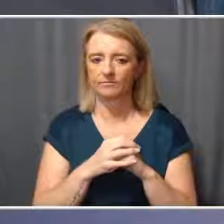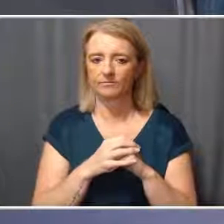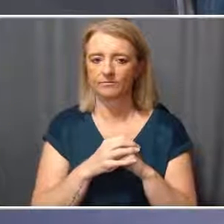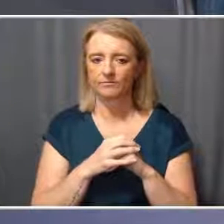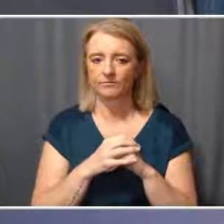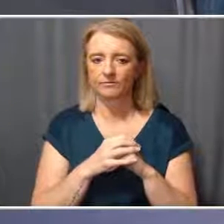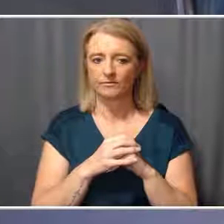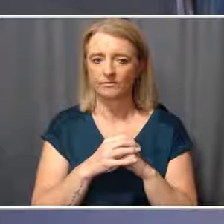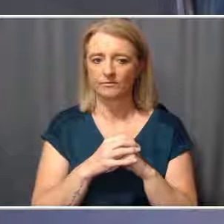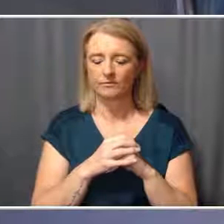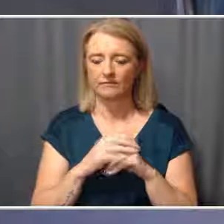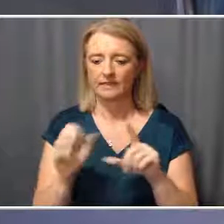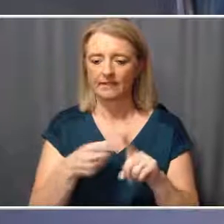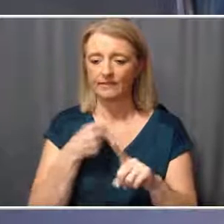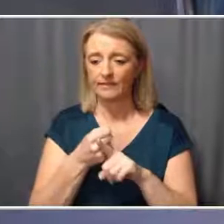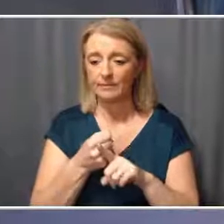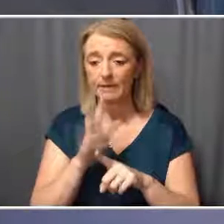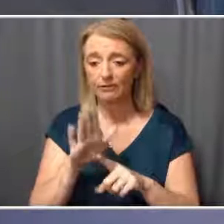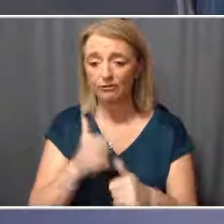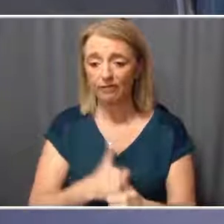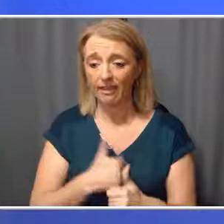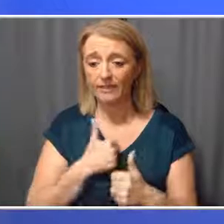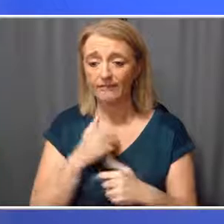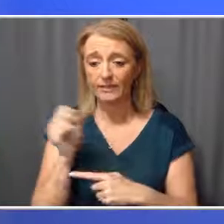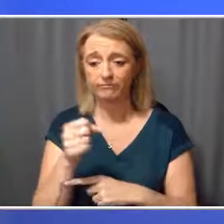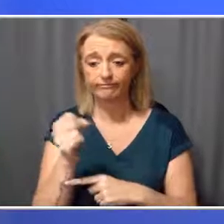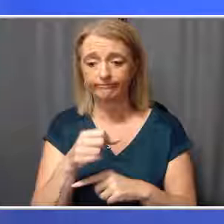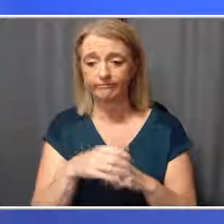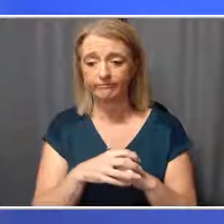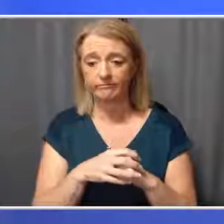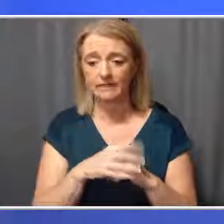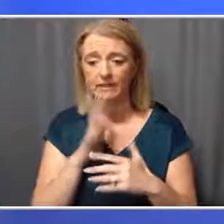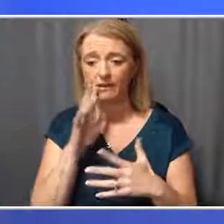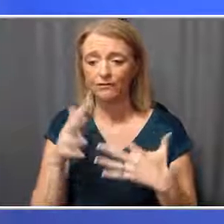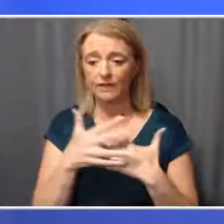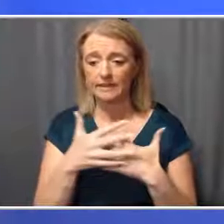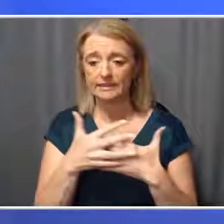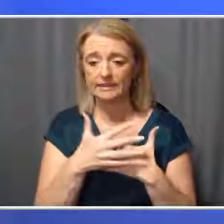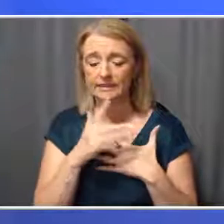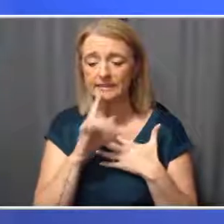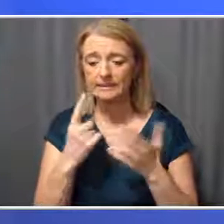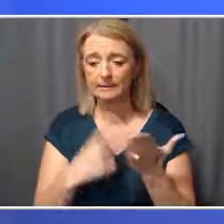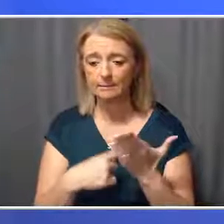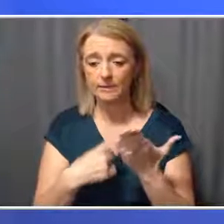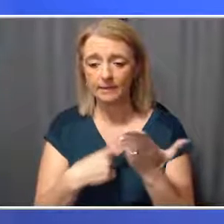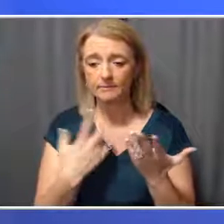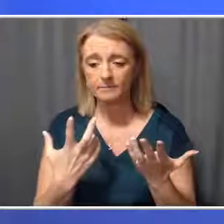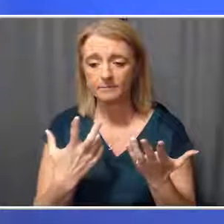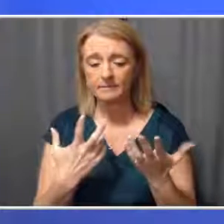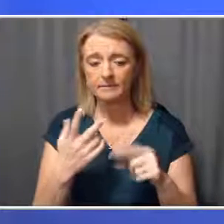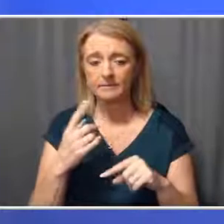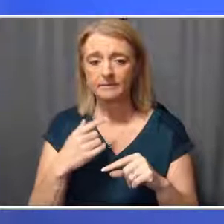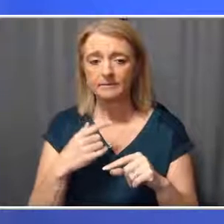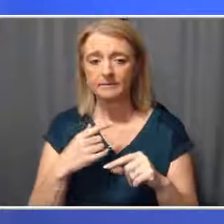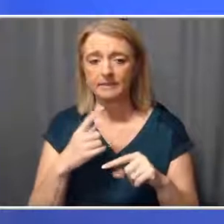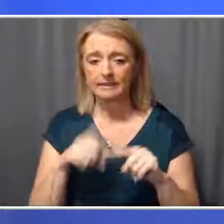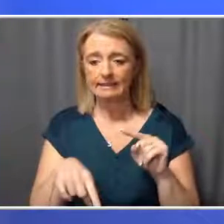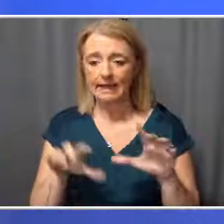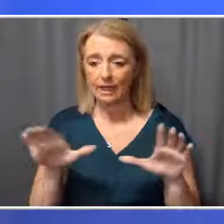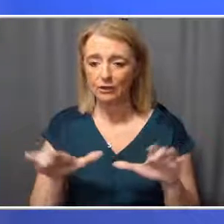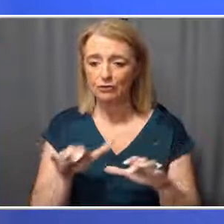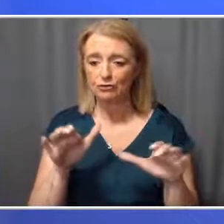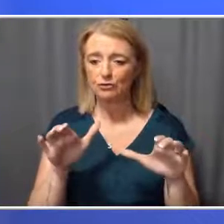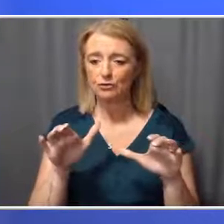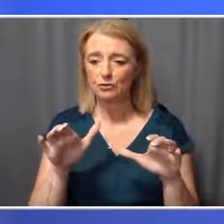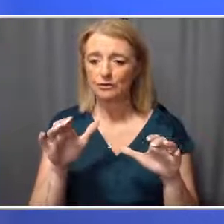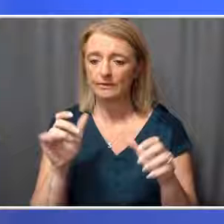I have patients who show up in my office on a routine basis asking why they're seeing a hand surgeon when they're having headache pain or when they're having